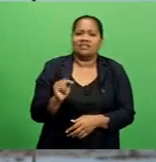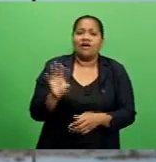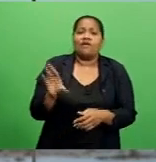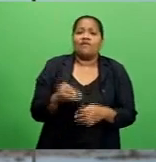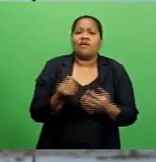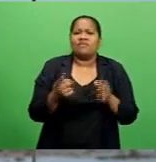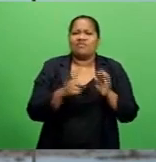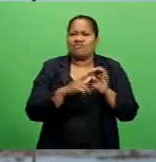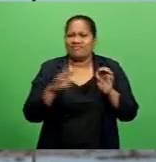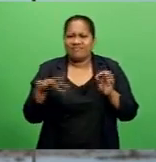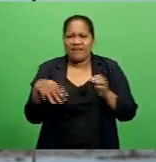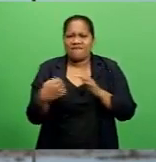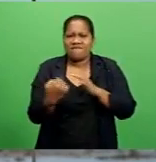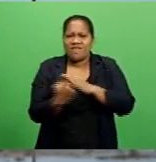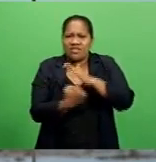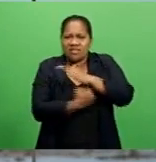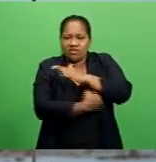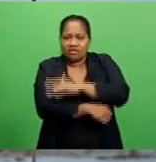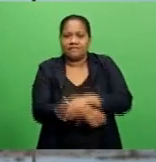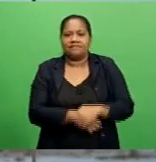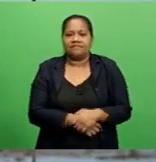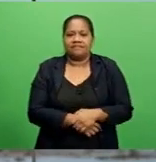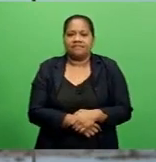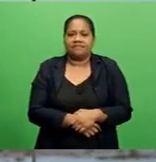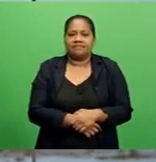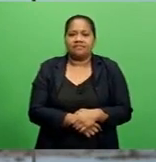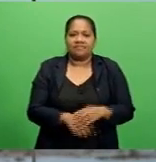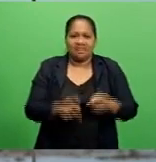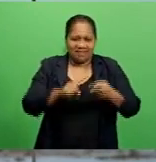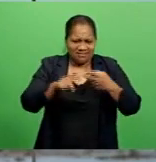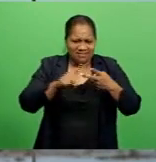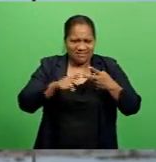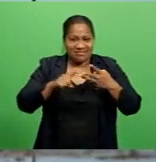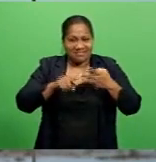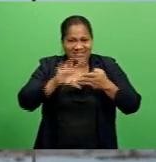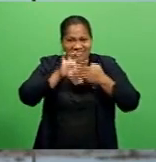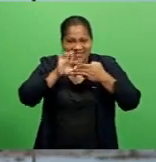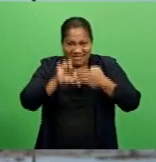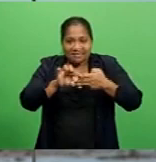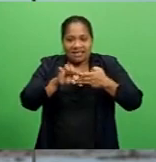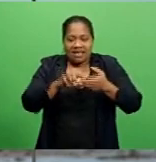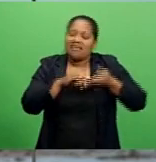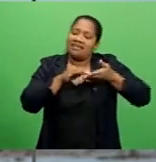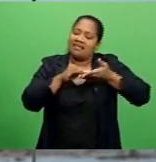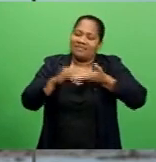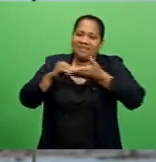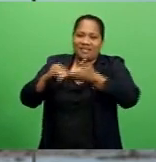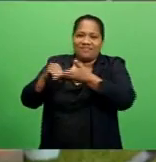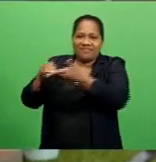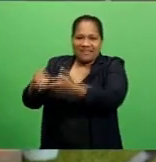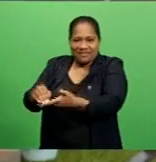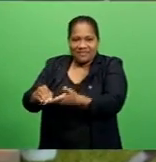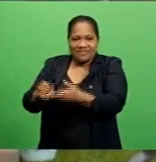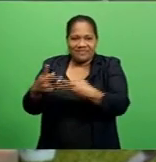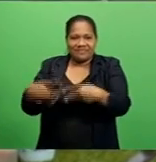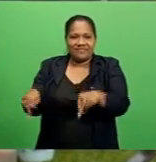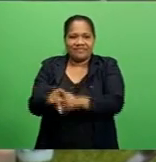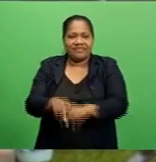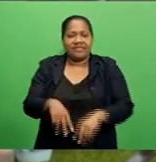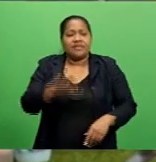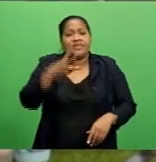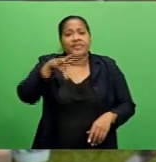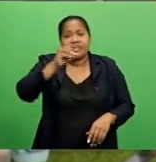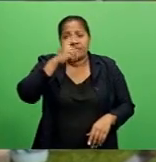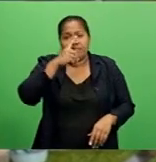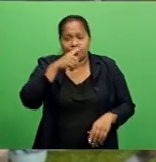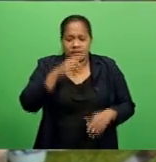Fiji, Lakshmi Narayan Temple and Hanuman Chalisa Pariwar. The 30 people traveled